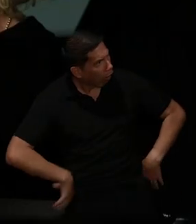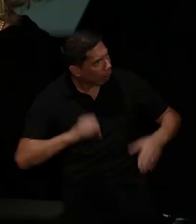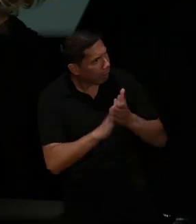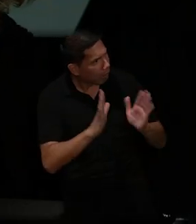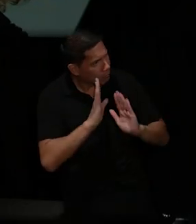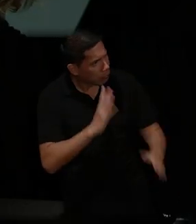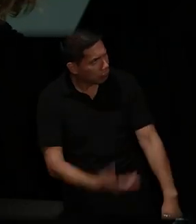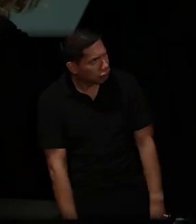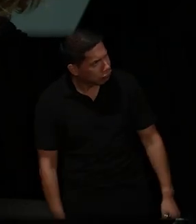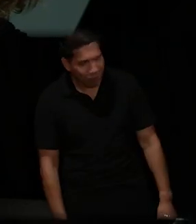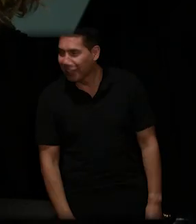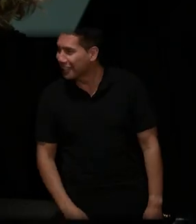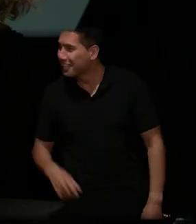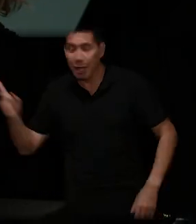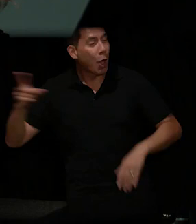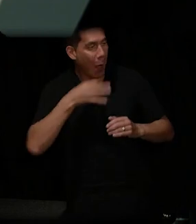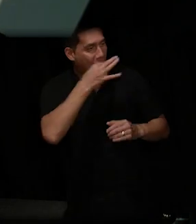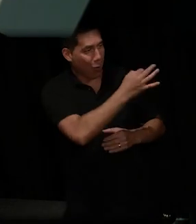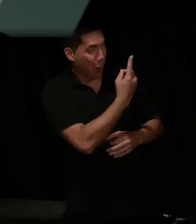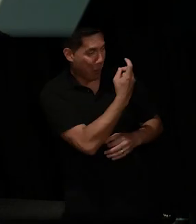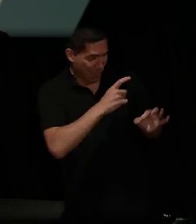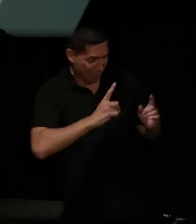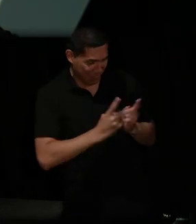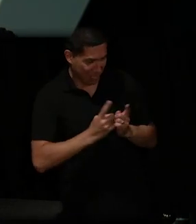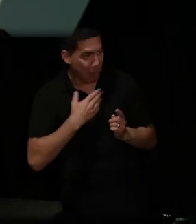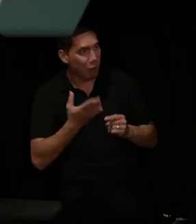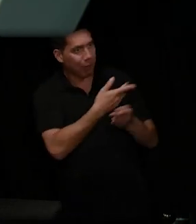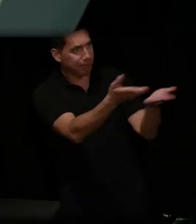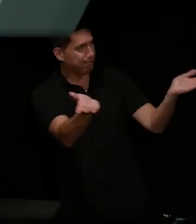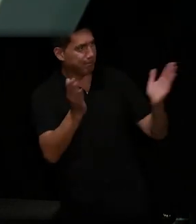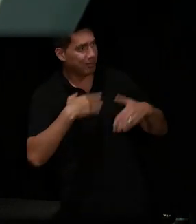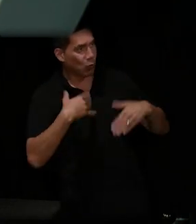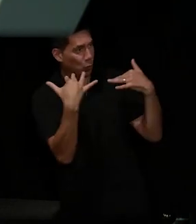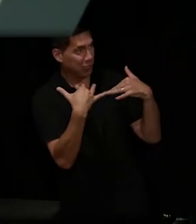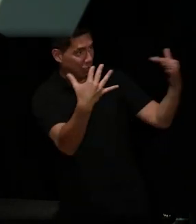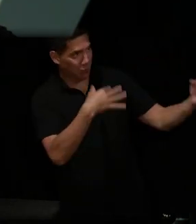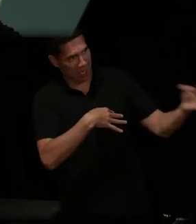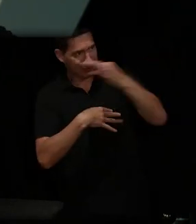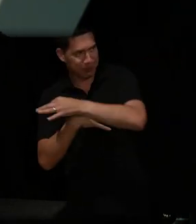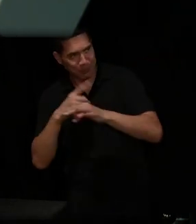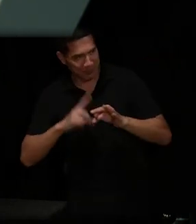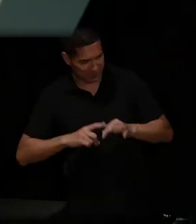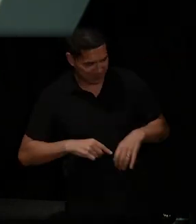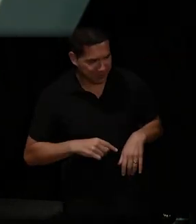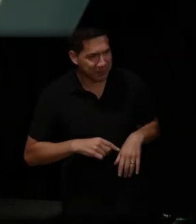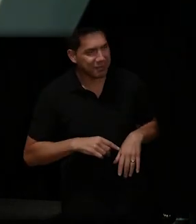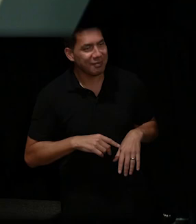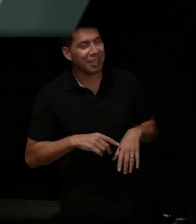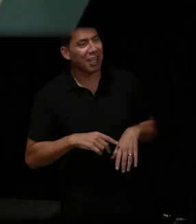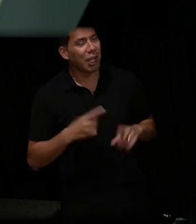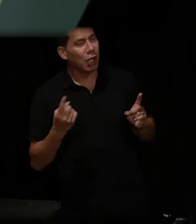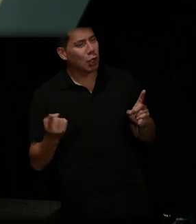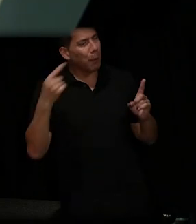I'm going to ask you one more thing before I throw it open to the audience to ask some questions. To go back on something you